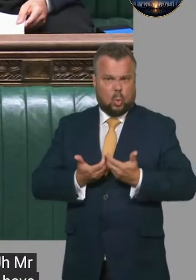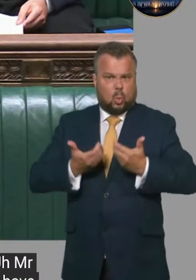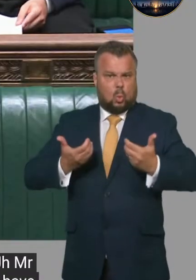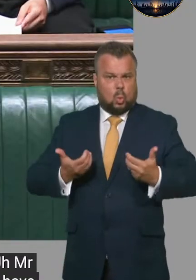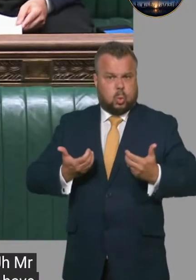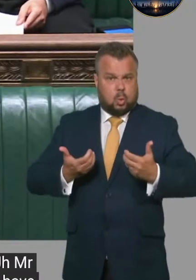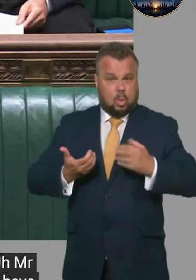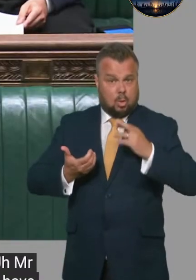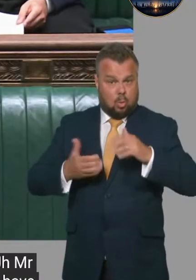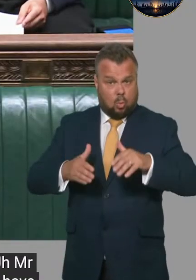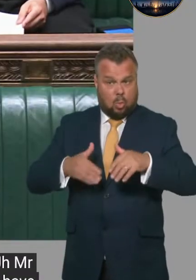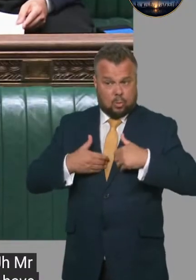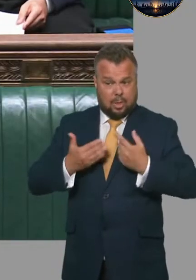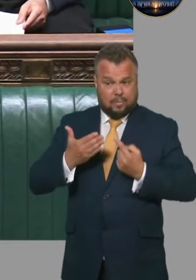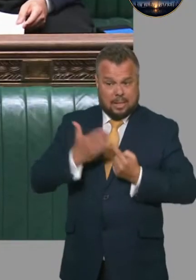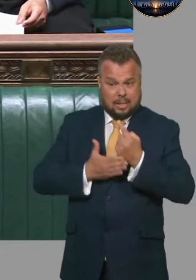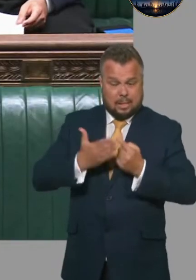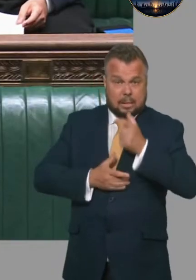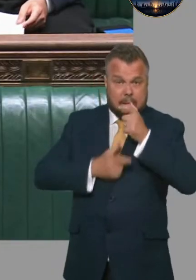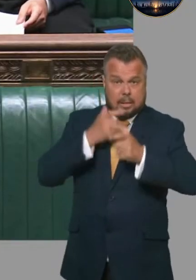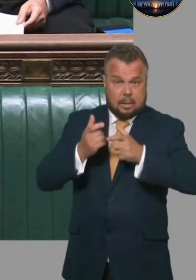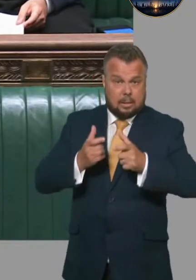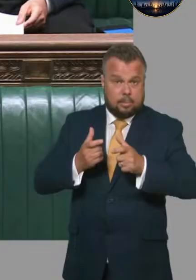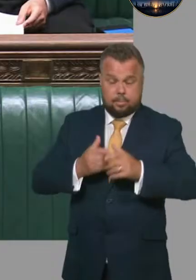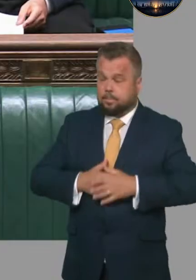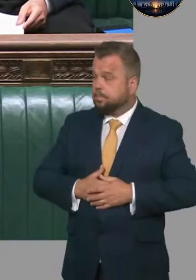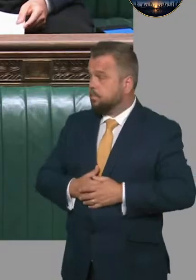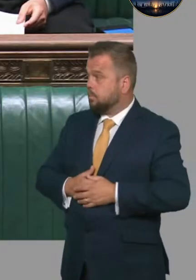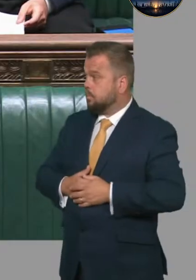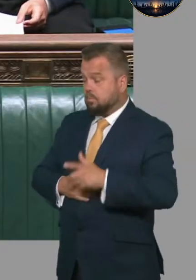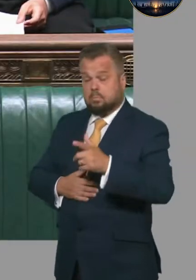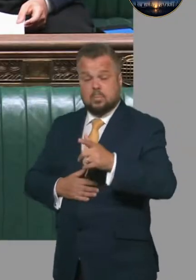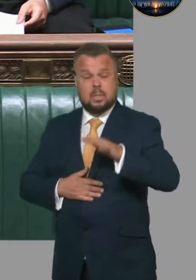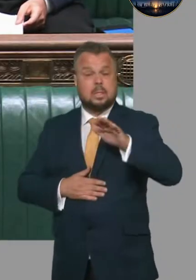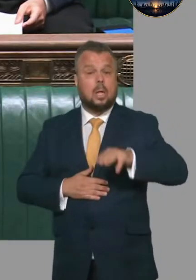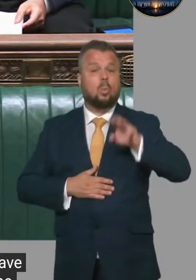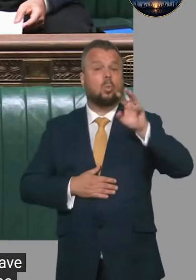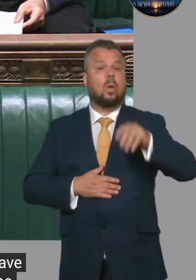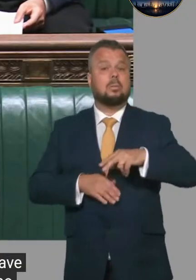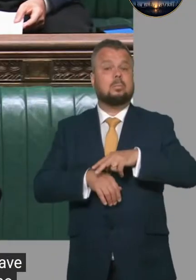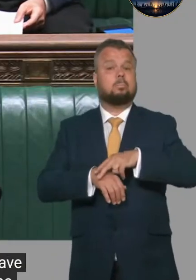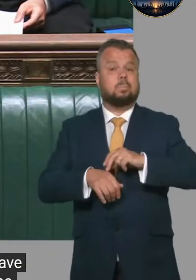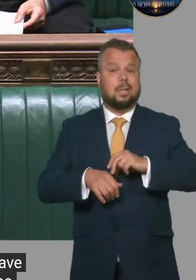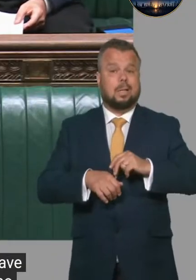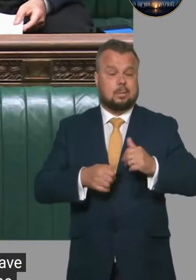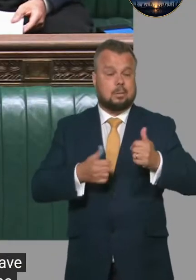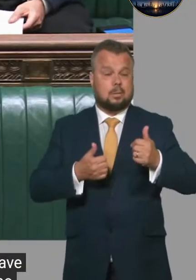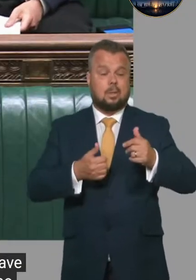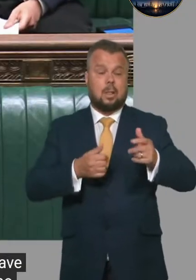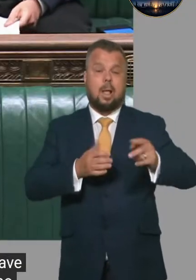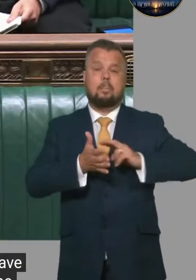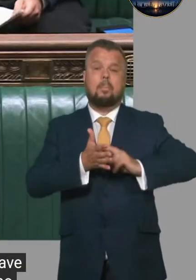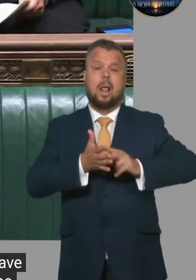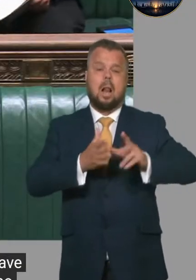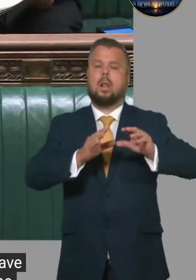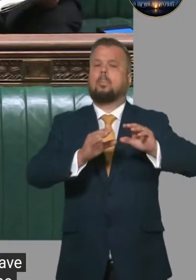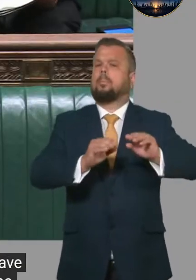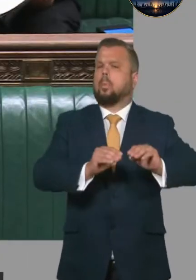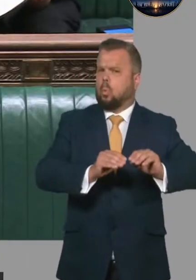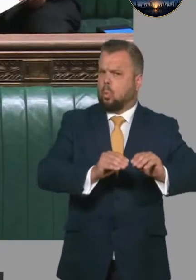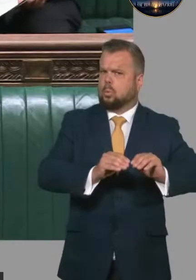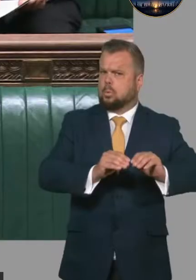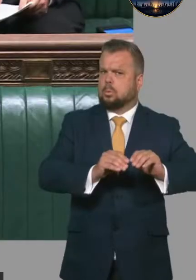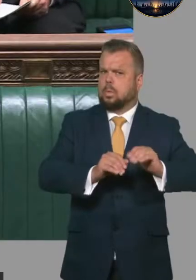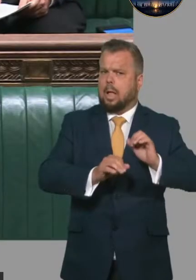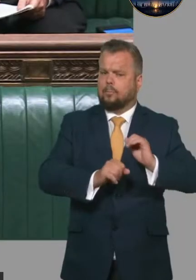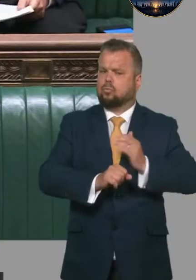in this country. But it is right that we take action against hatred, prejudice and racism wherever we find it. And we have